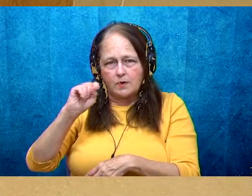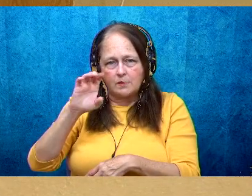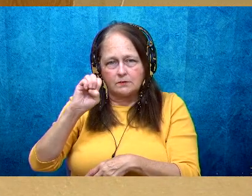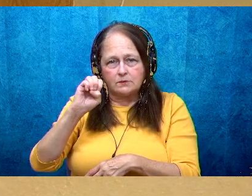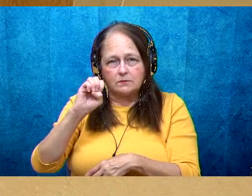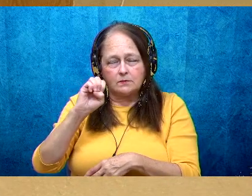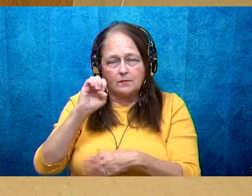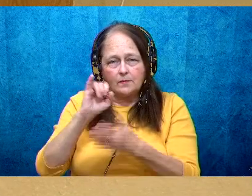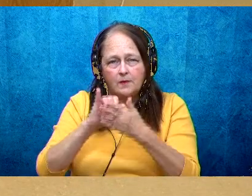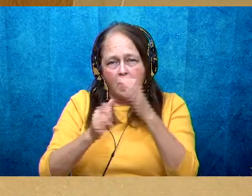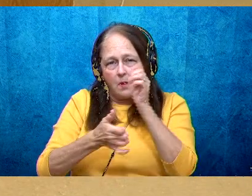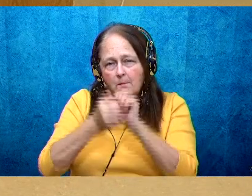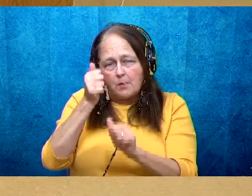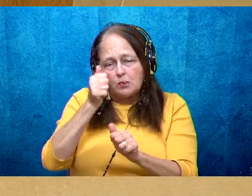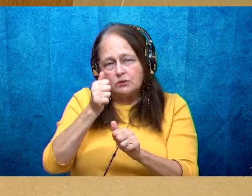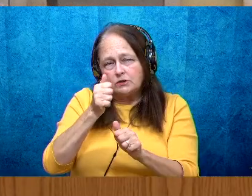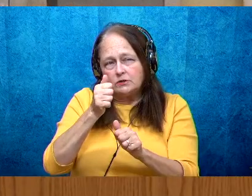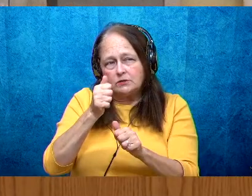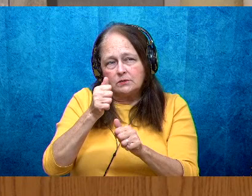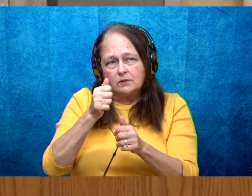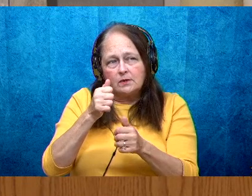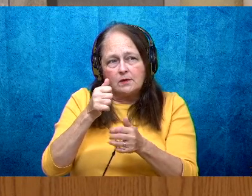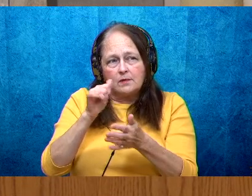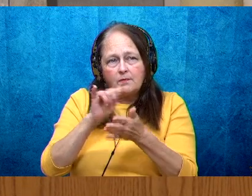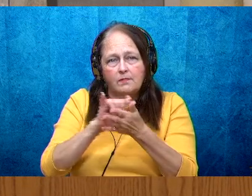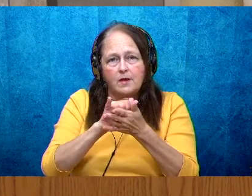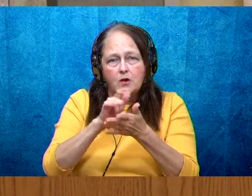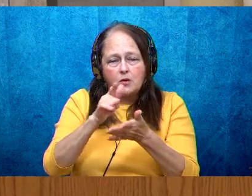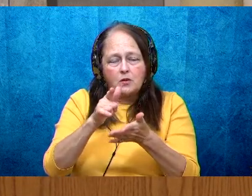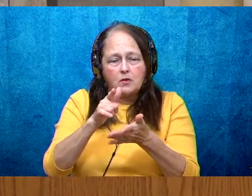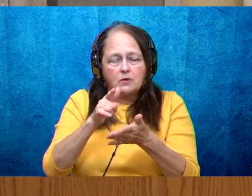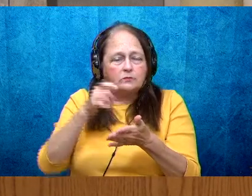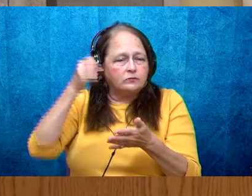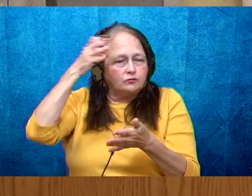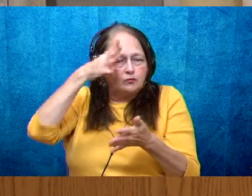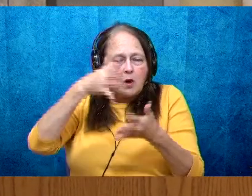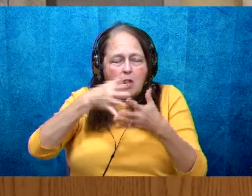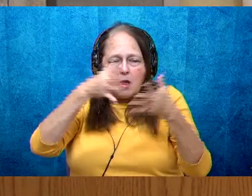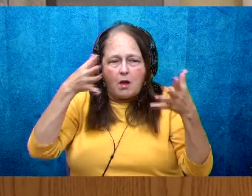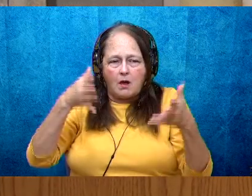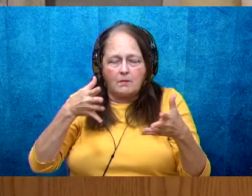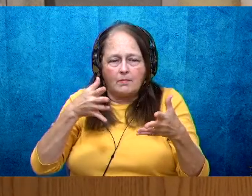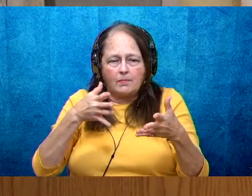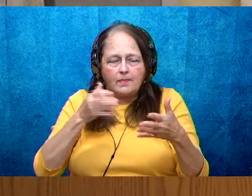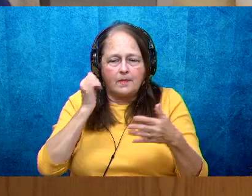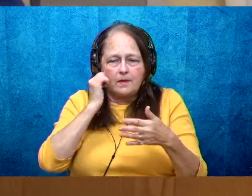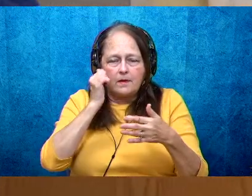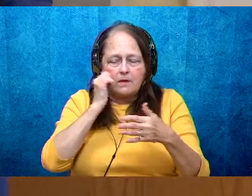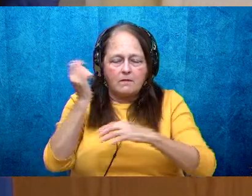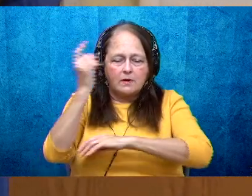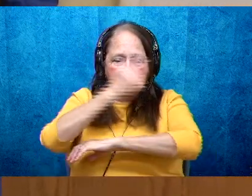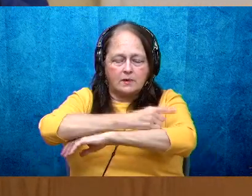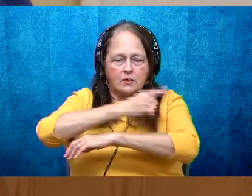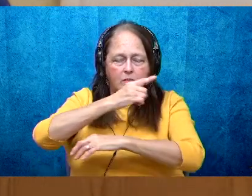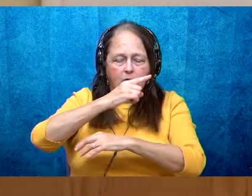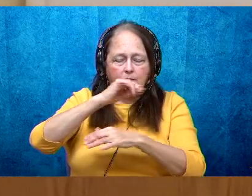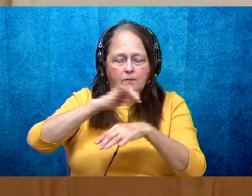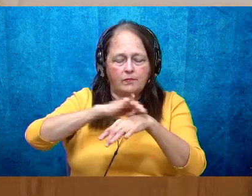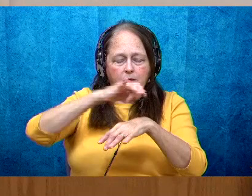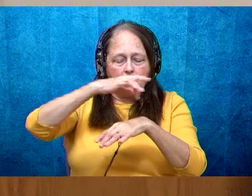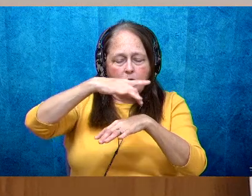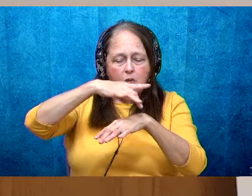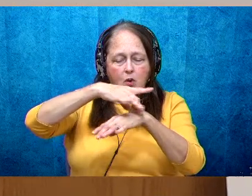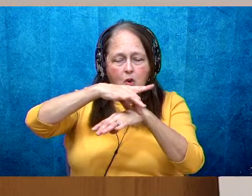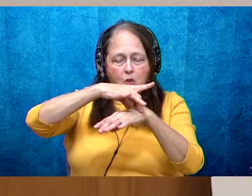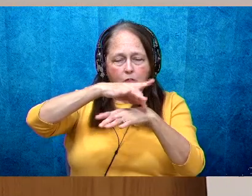be the most amount of sunlight we receive. And then every day as the Earth is orbiting the